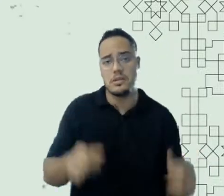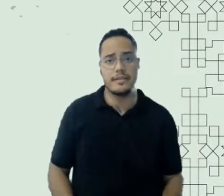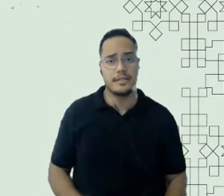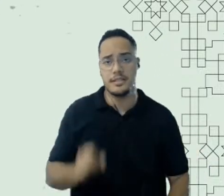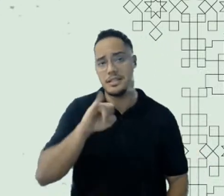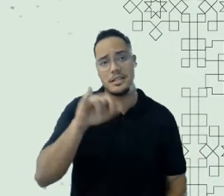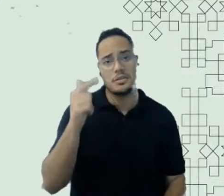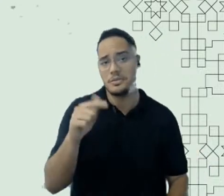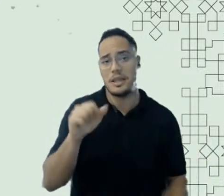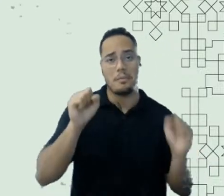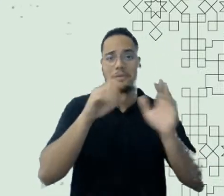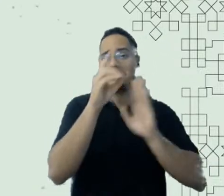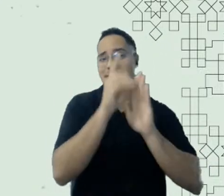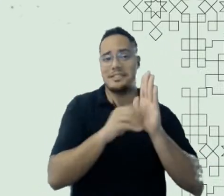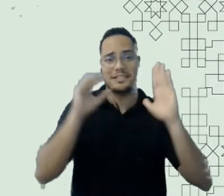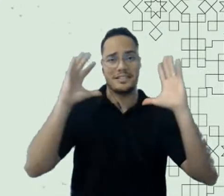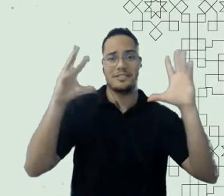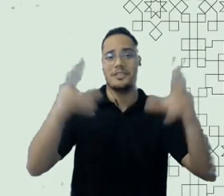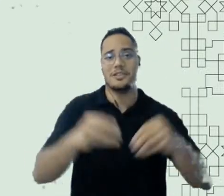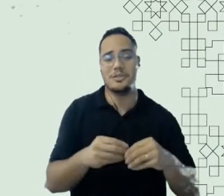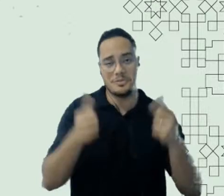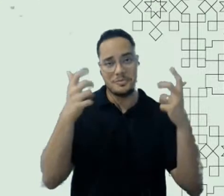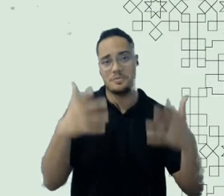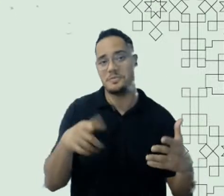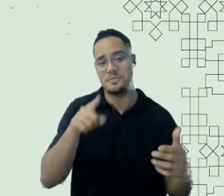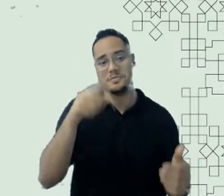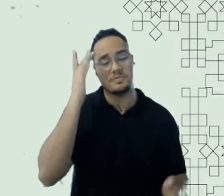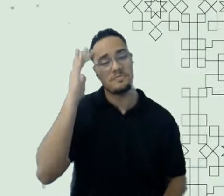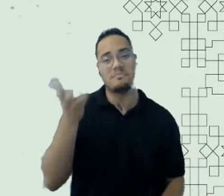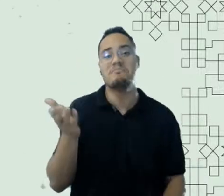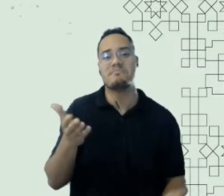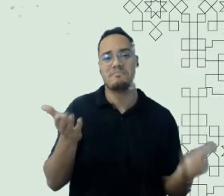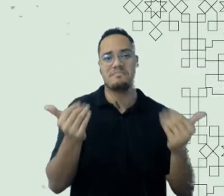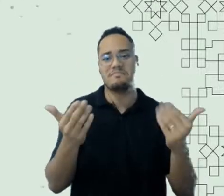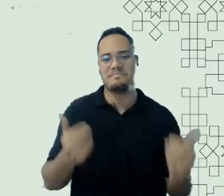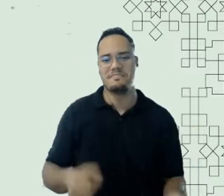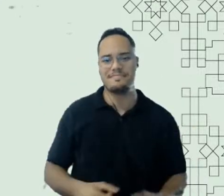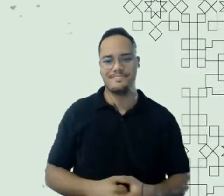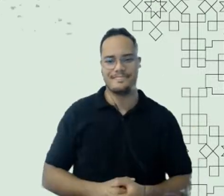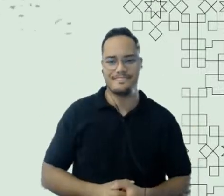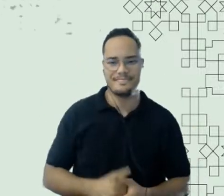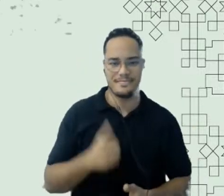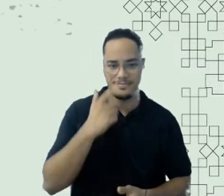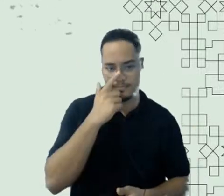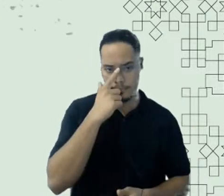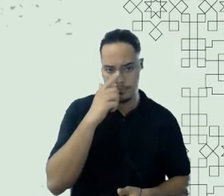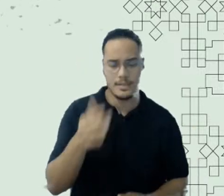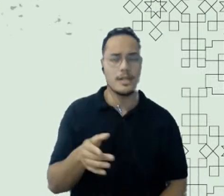I think the most interesting thing in the directive is the provision for